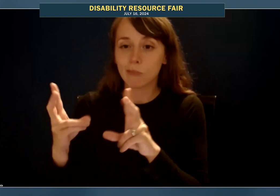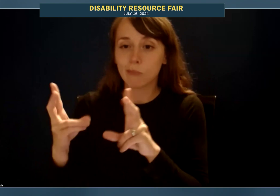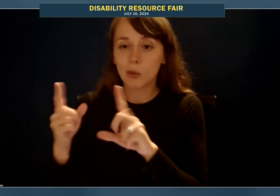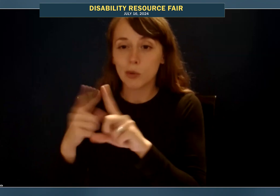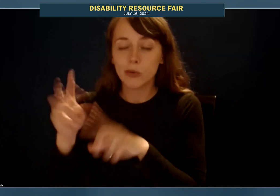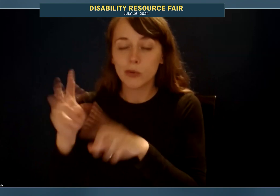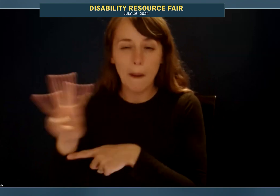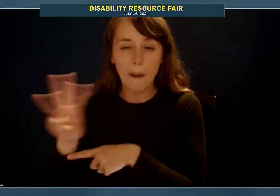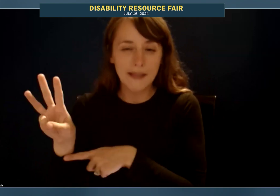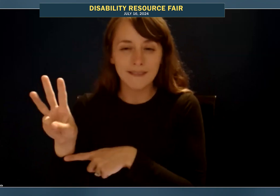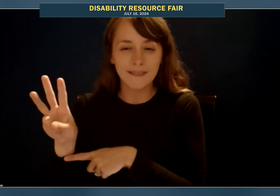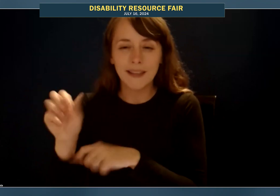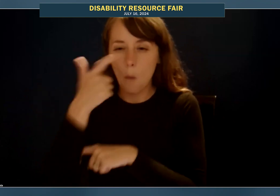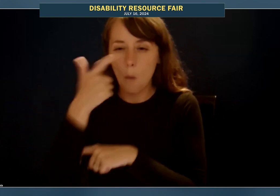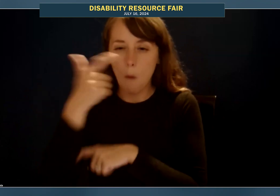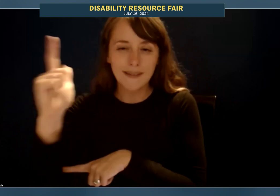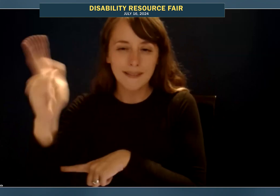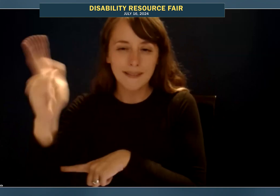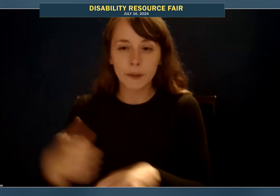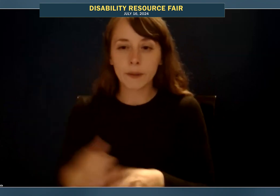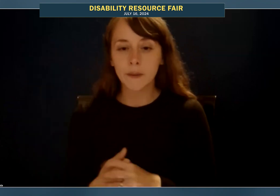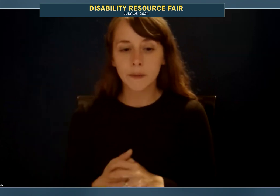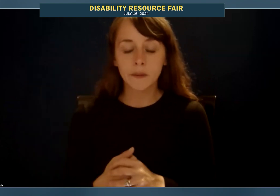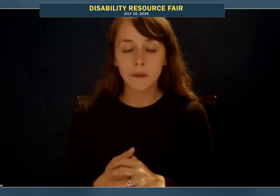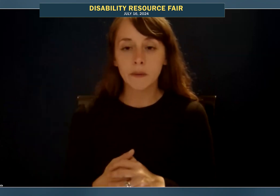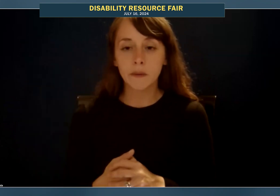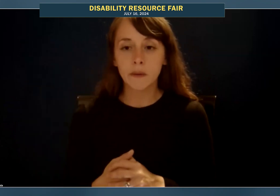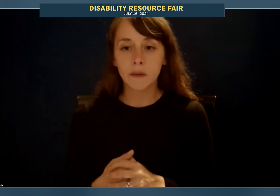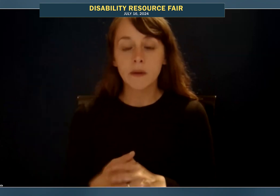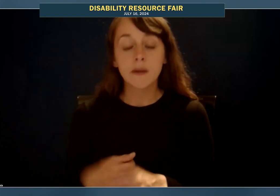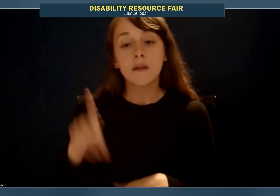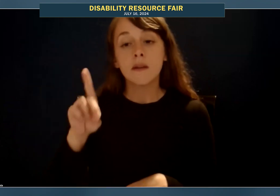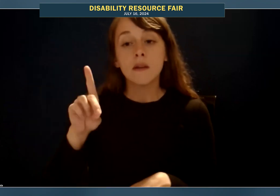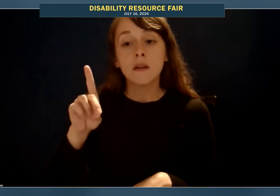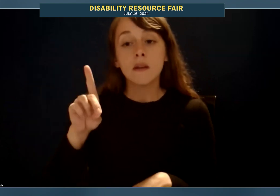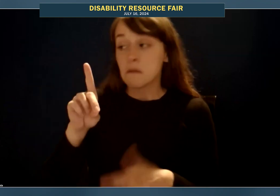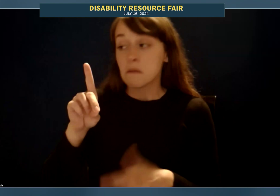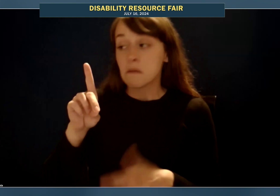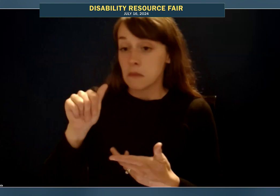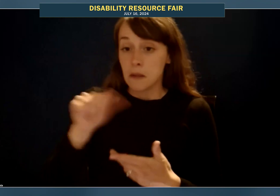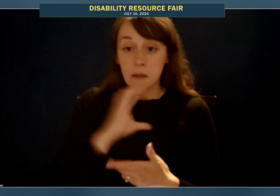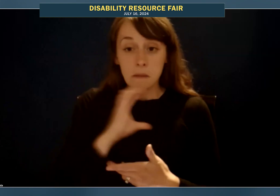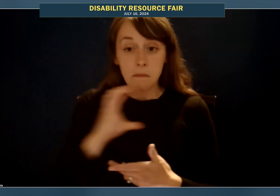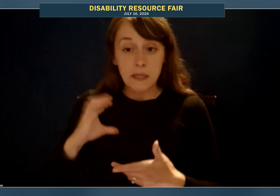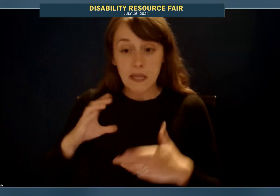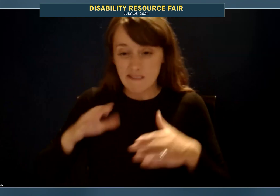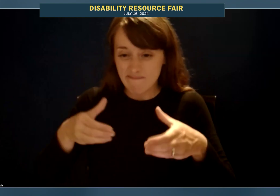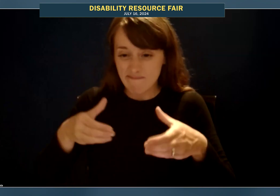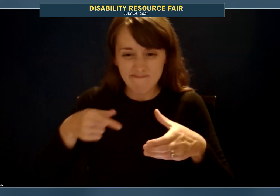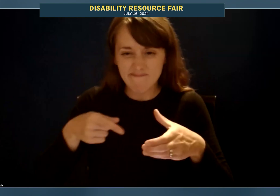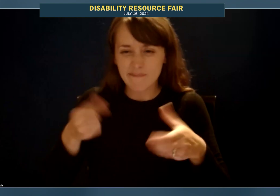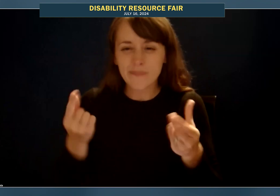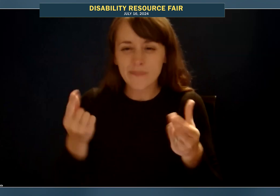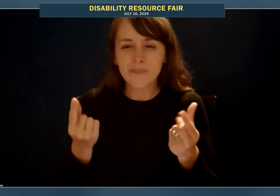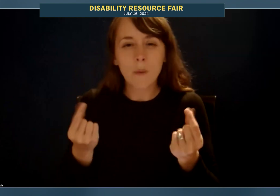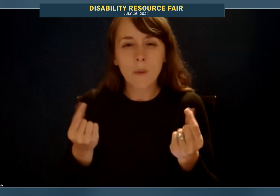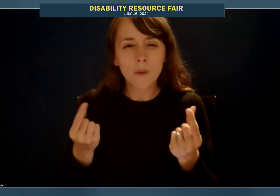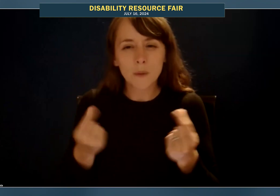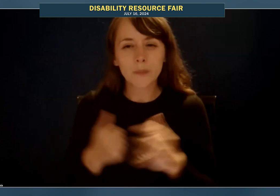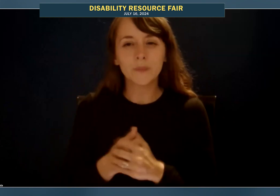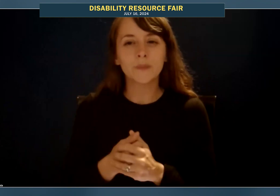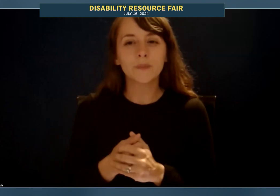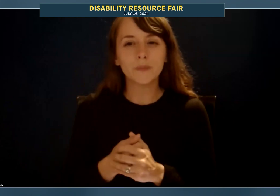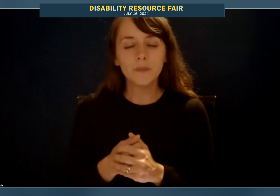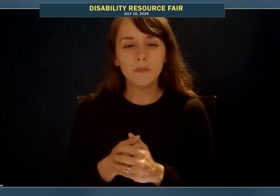future use and viewing. So what does the Disability Commission do? We have the